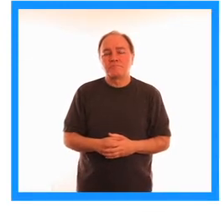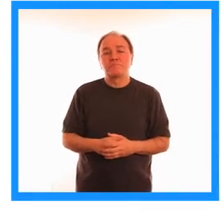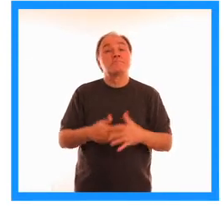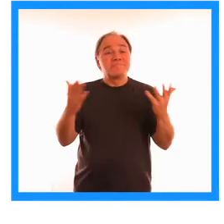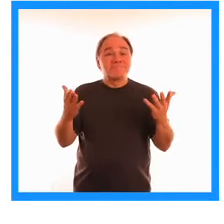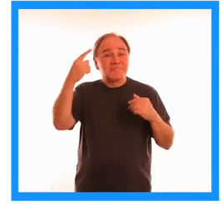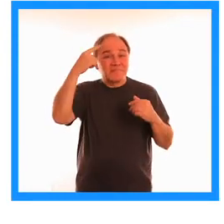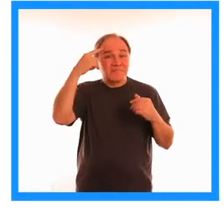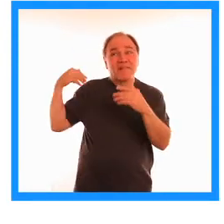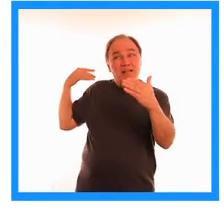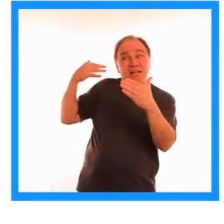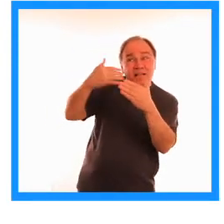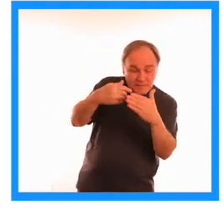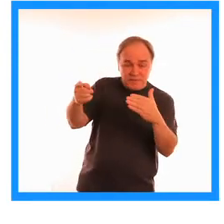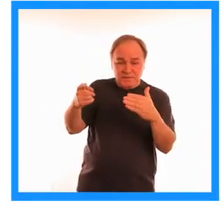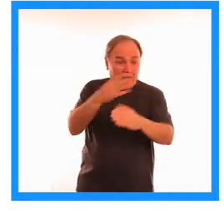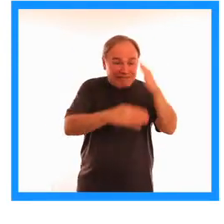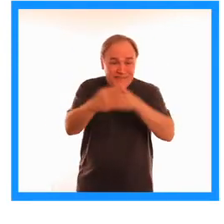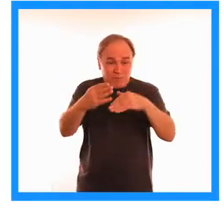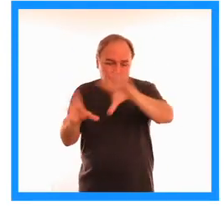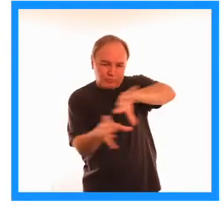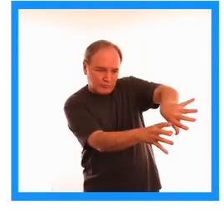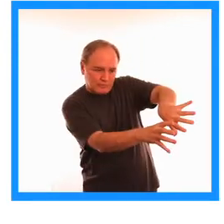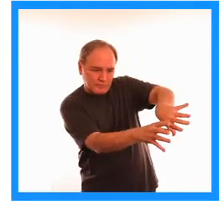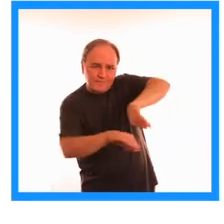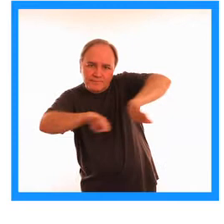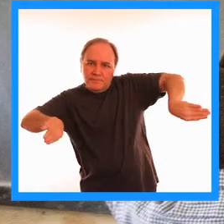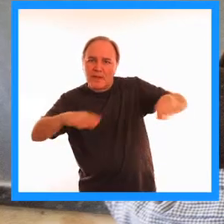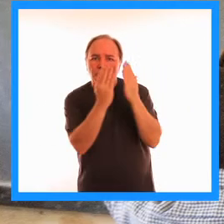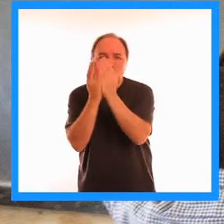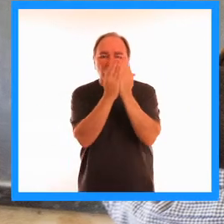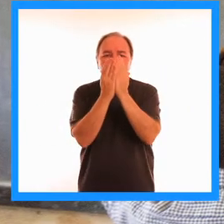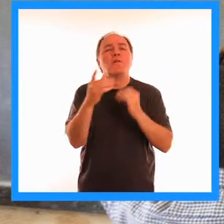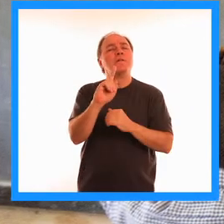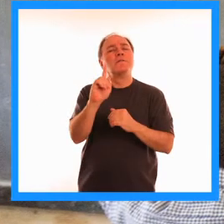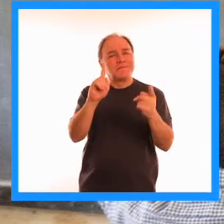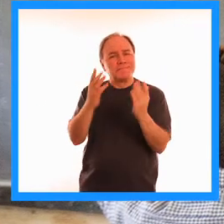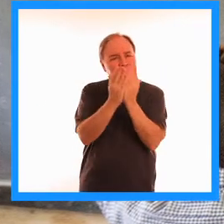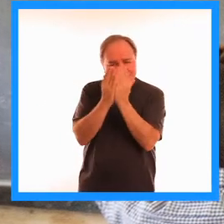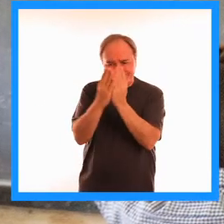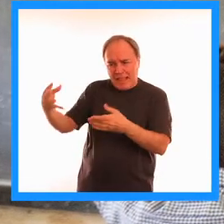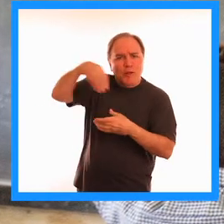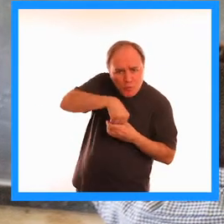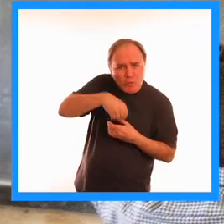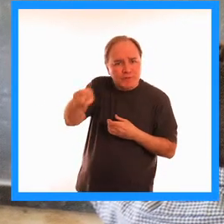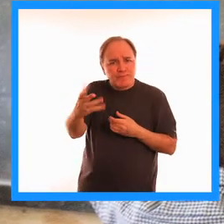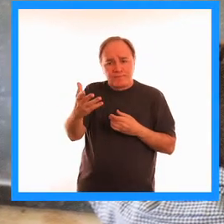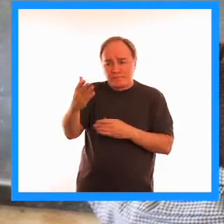costly. When teachers and personnel are trained to, they look upon inclusion of children with disabilities more positively.